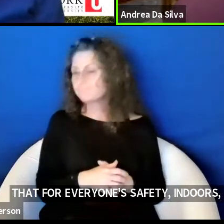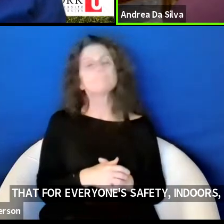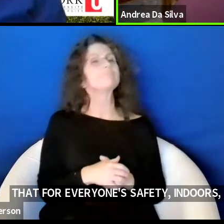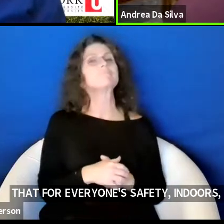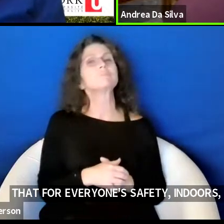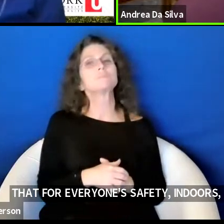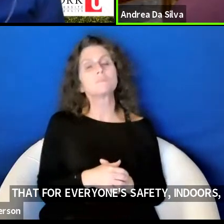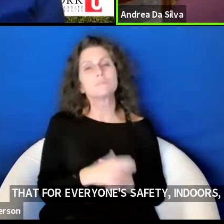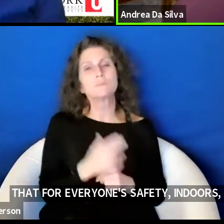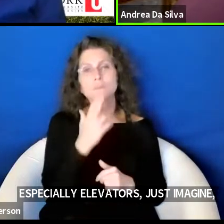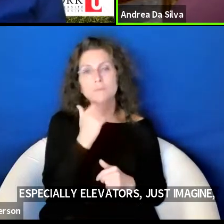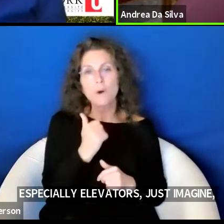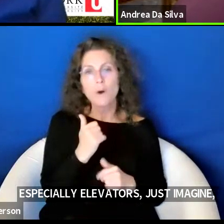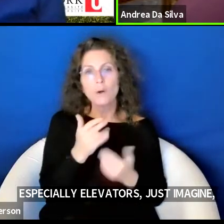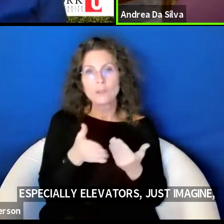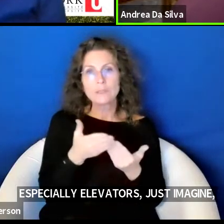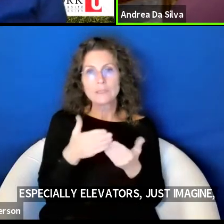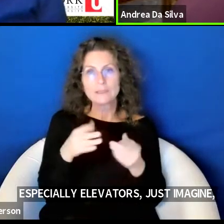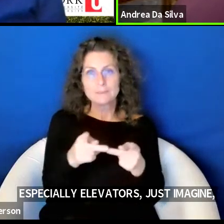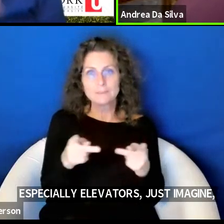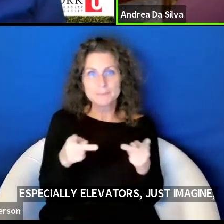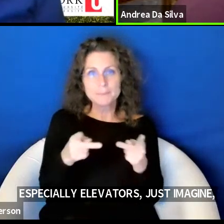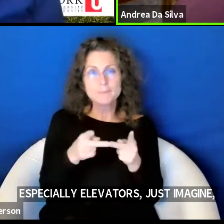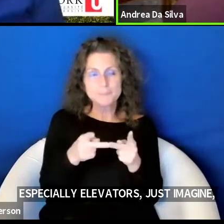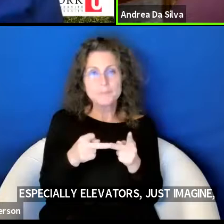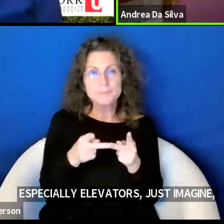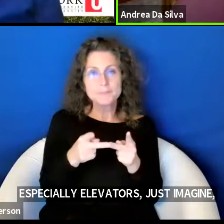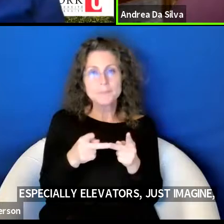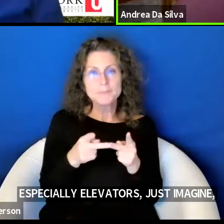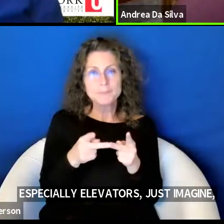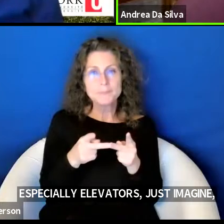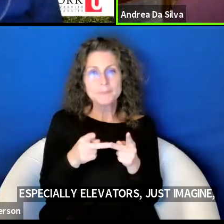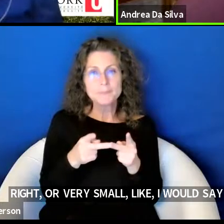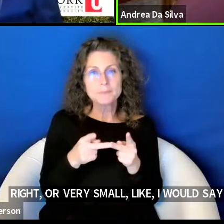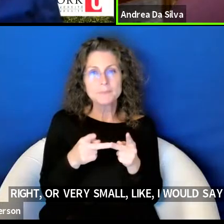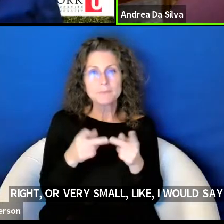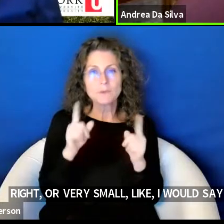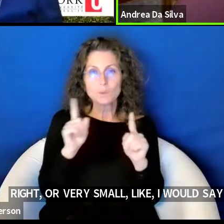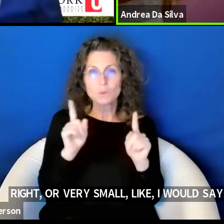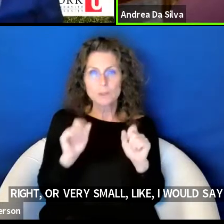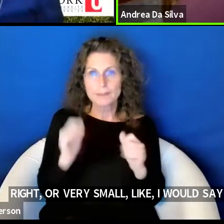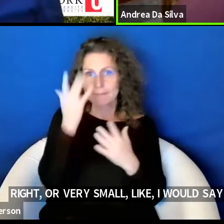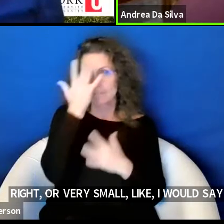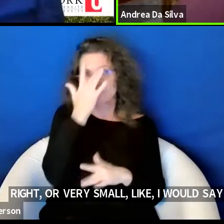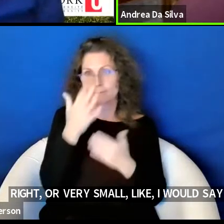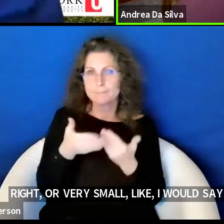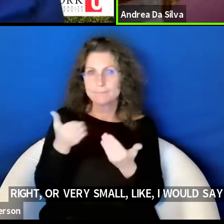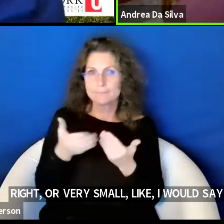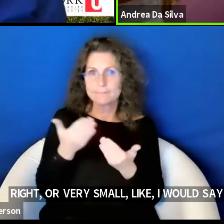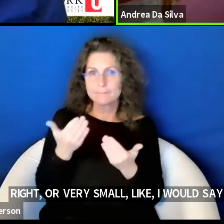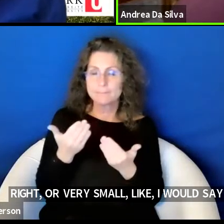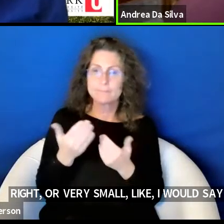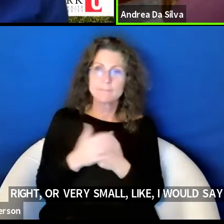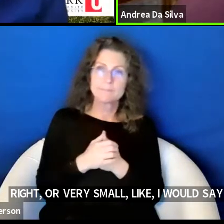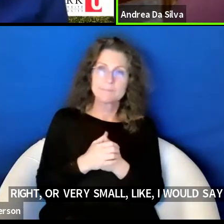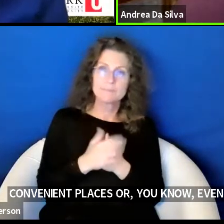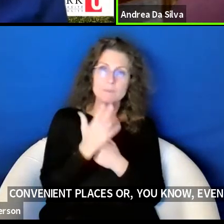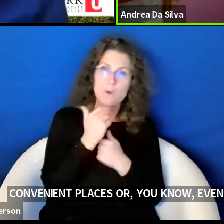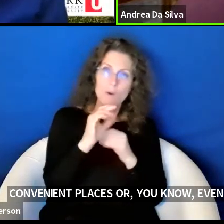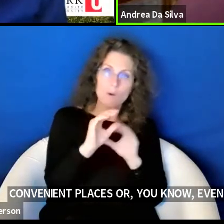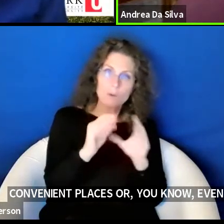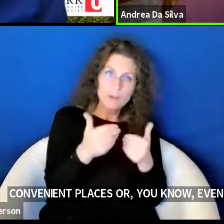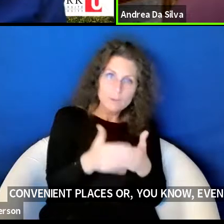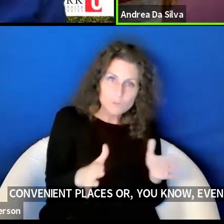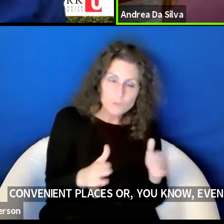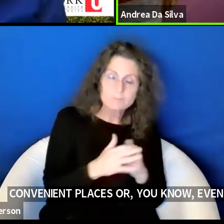saying, convenient places, or even any type of smaller classrooms. It's just